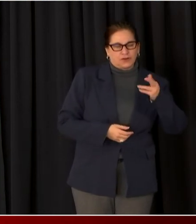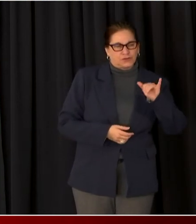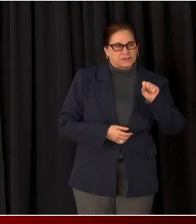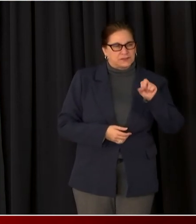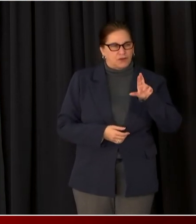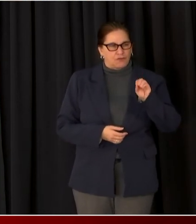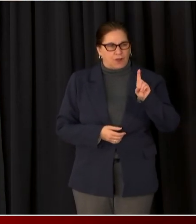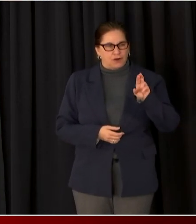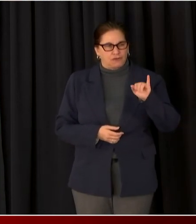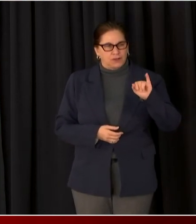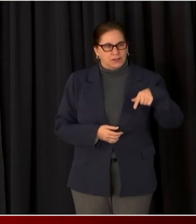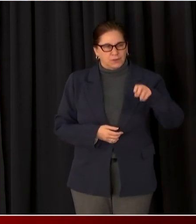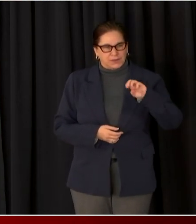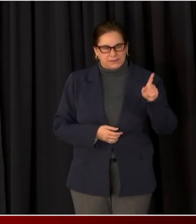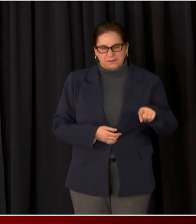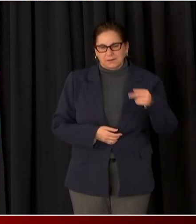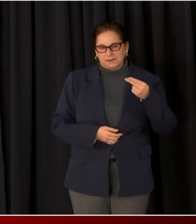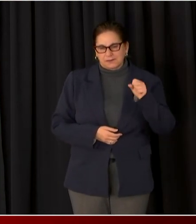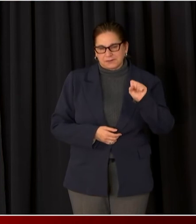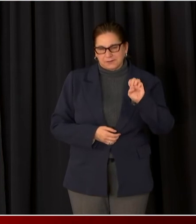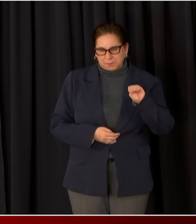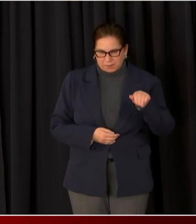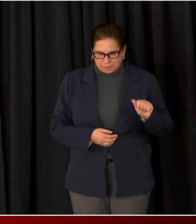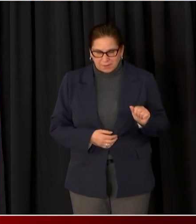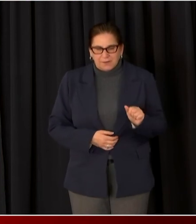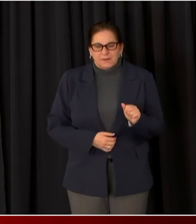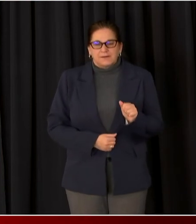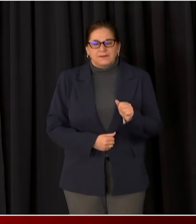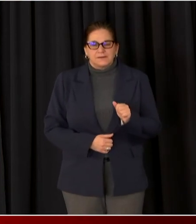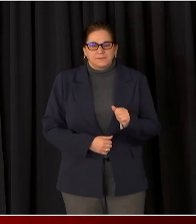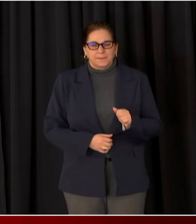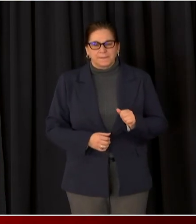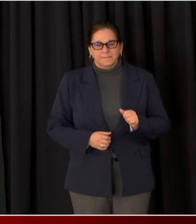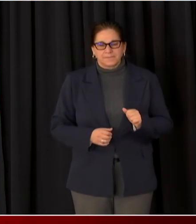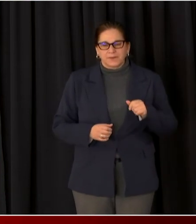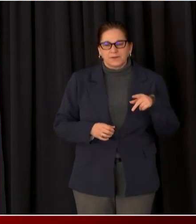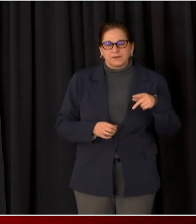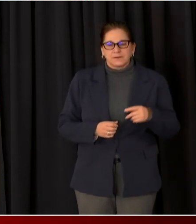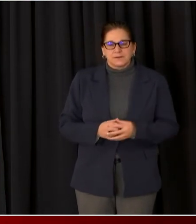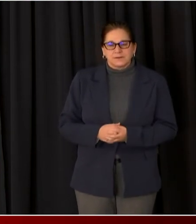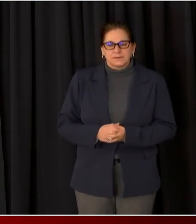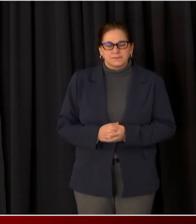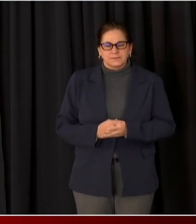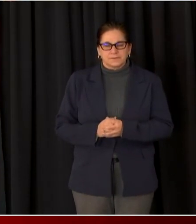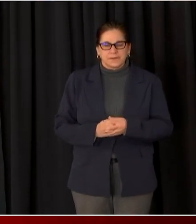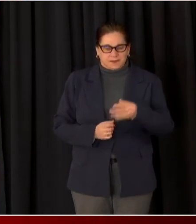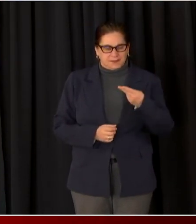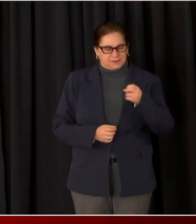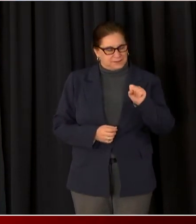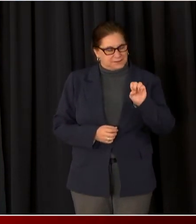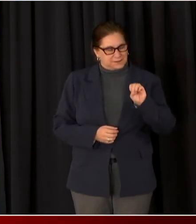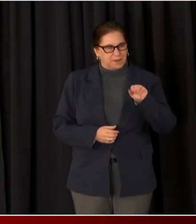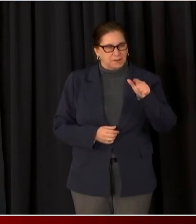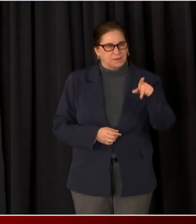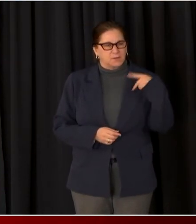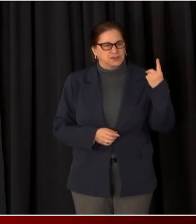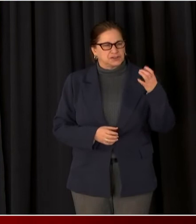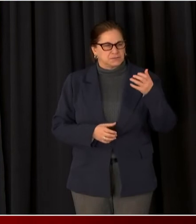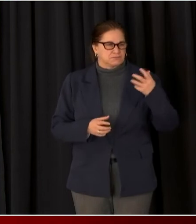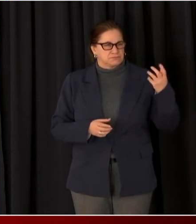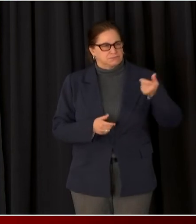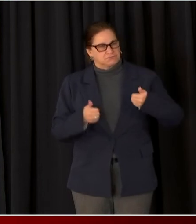DCH SEMA. Before we begin, I want to congratulate our neighbor